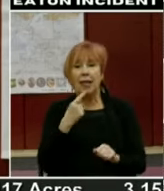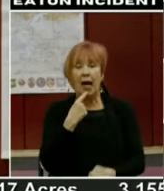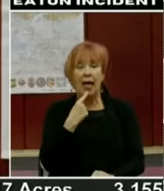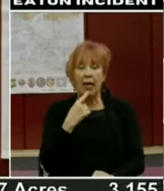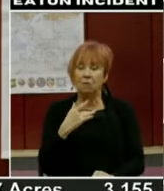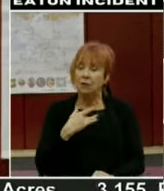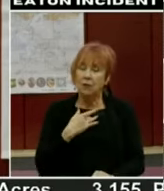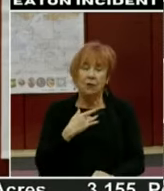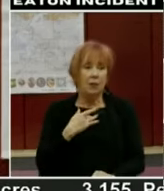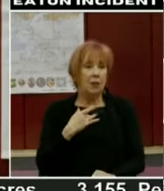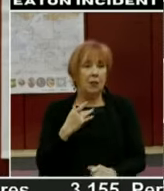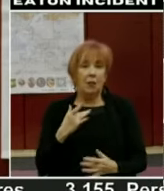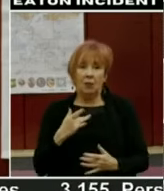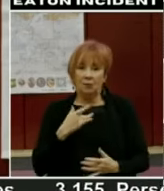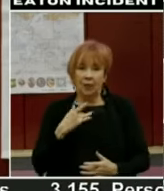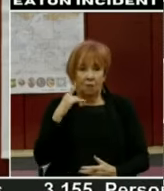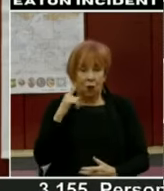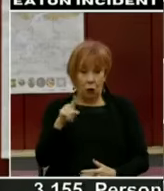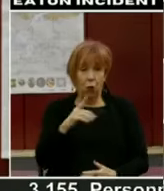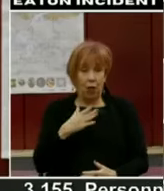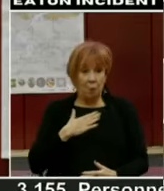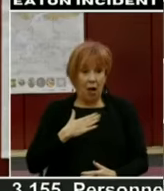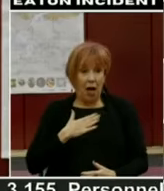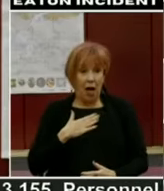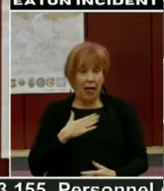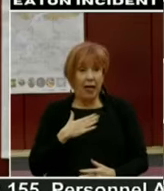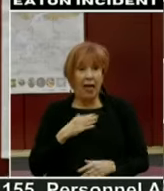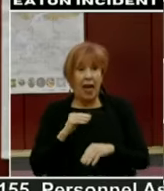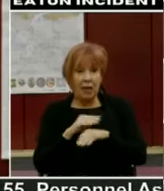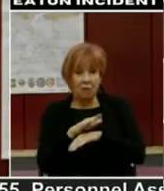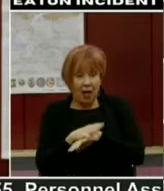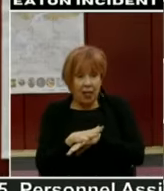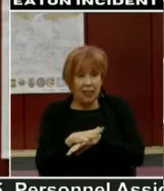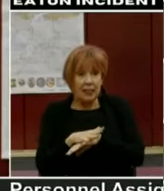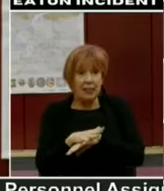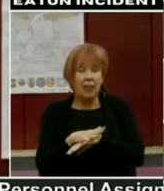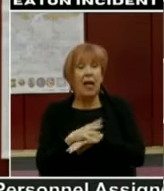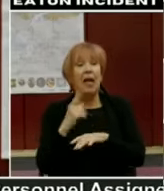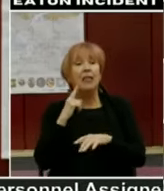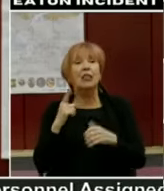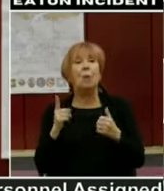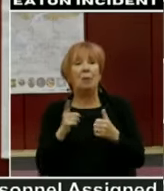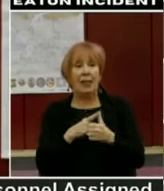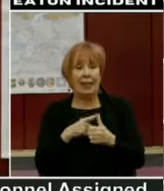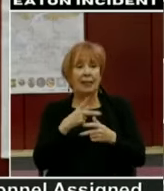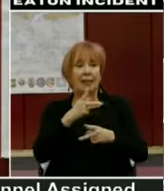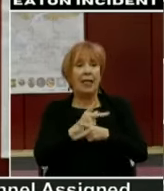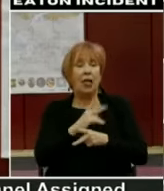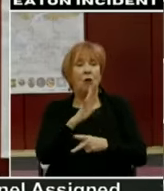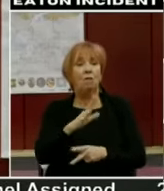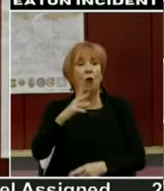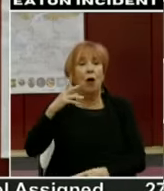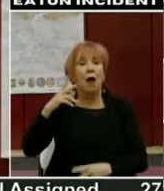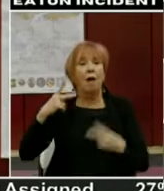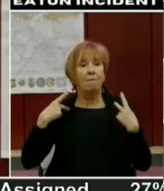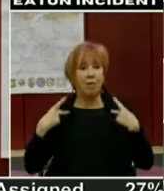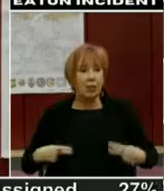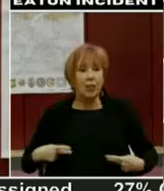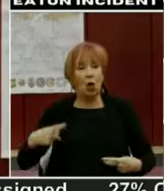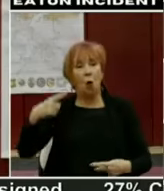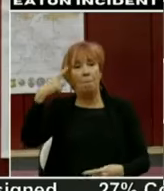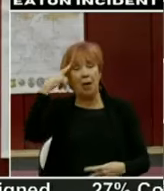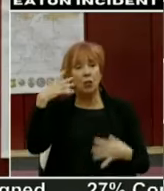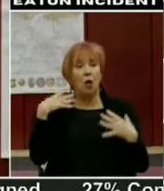you, and my first piece of advice to you is let's take care of our mental and physical health first before we embark upon what is going to be a journey